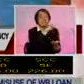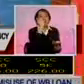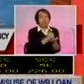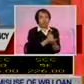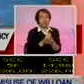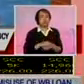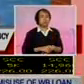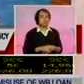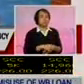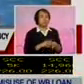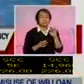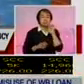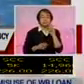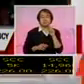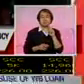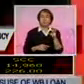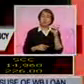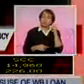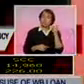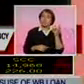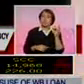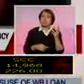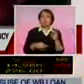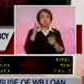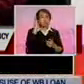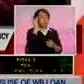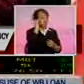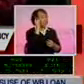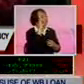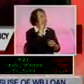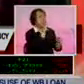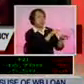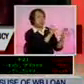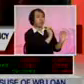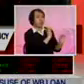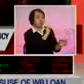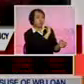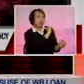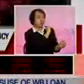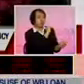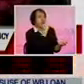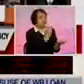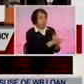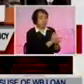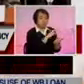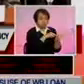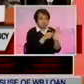Which I believe that if they will also grant. No, no. If you have no authorization, will you bring this